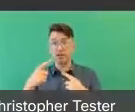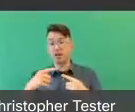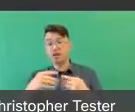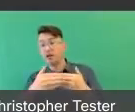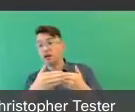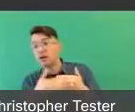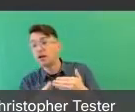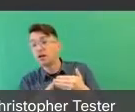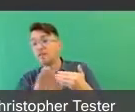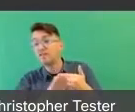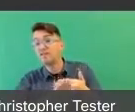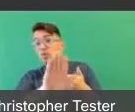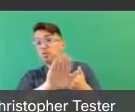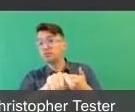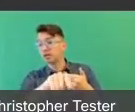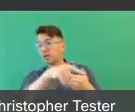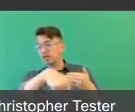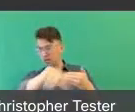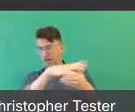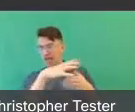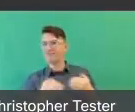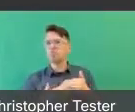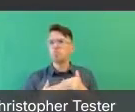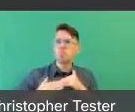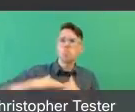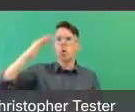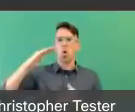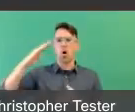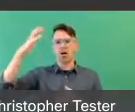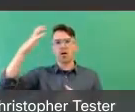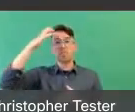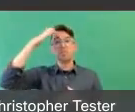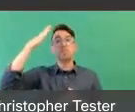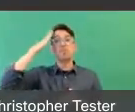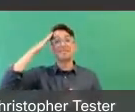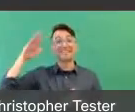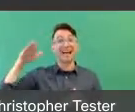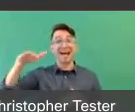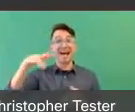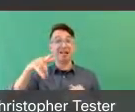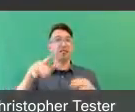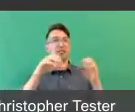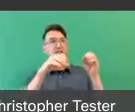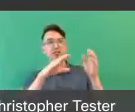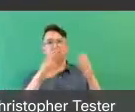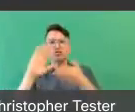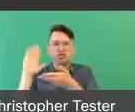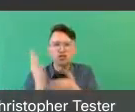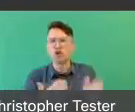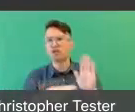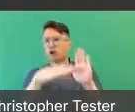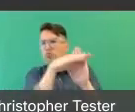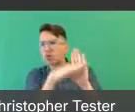young people. Education has an important role to play in this regard.